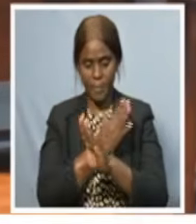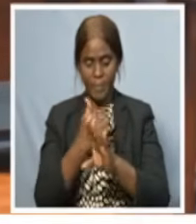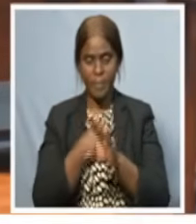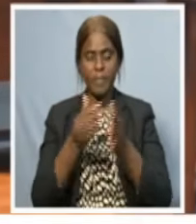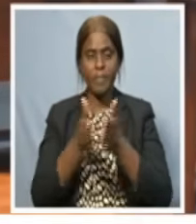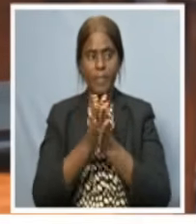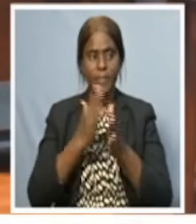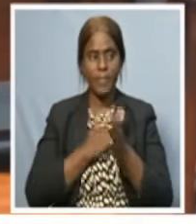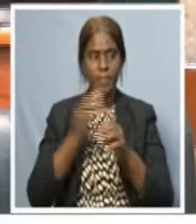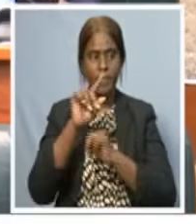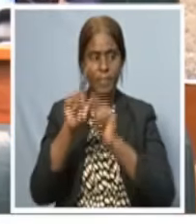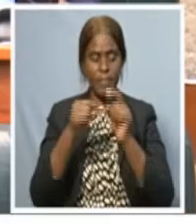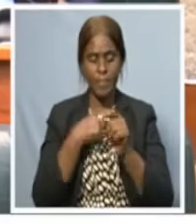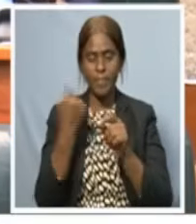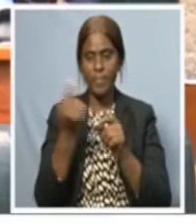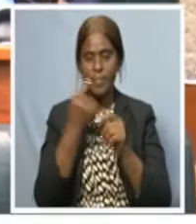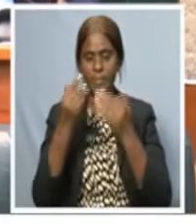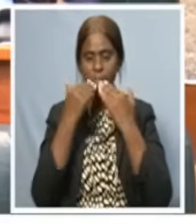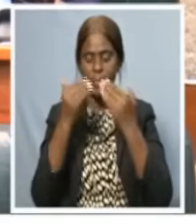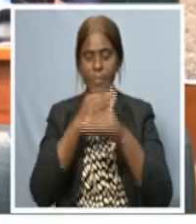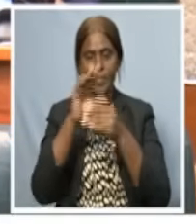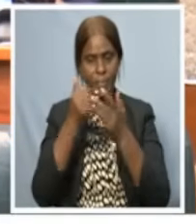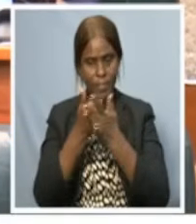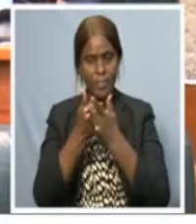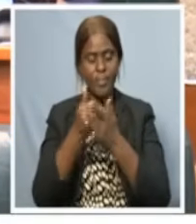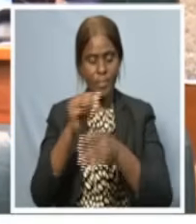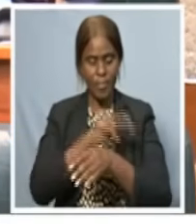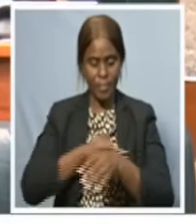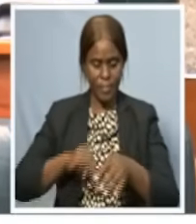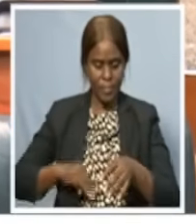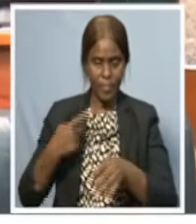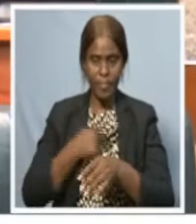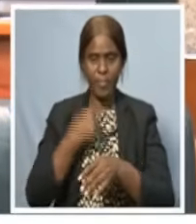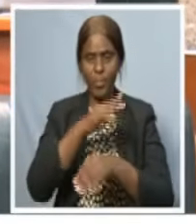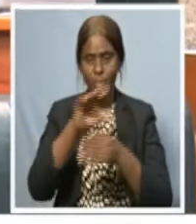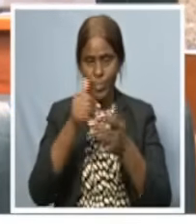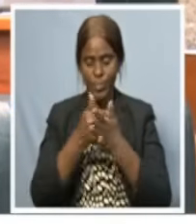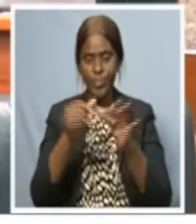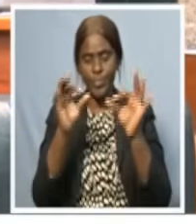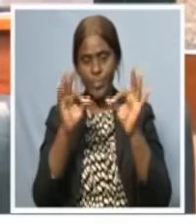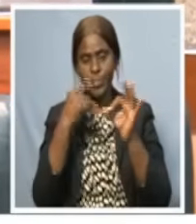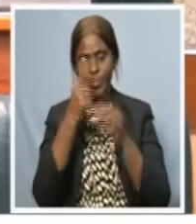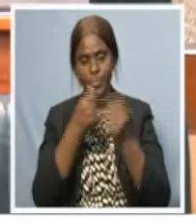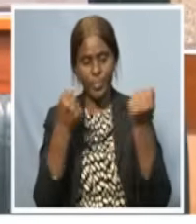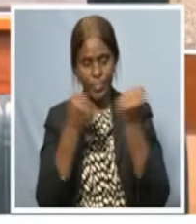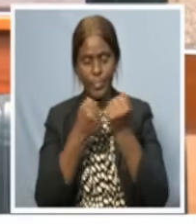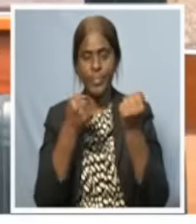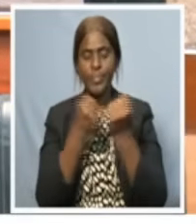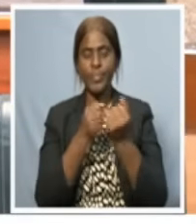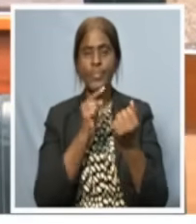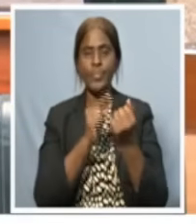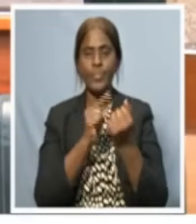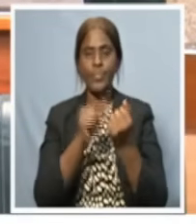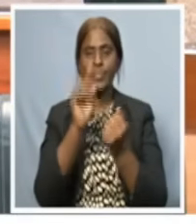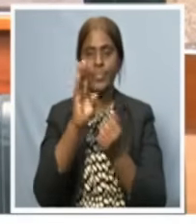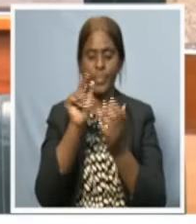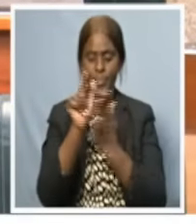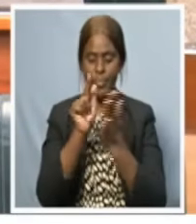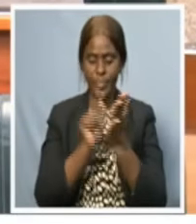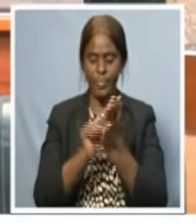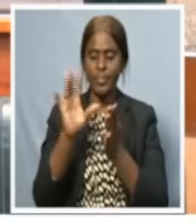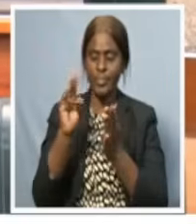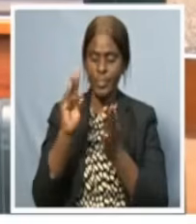ask my question, I would like to thank all the progressive members of Parliament who supported Bill 7,